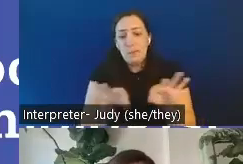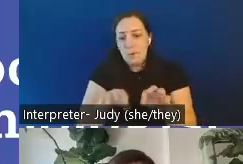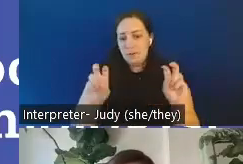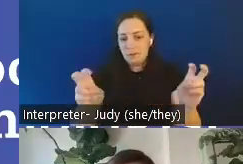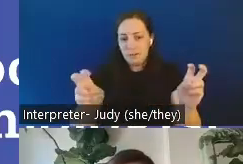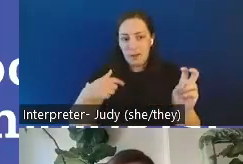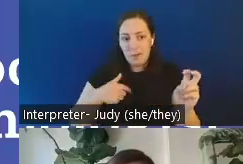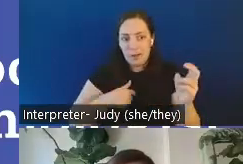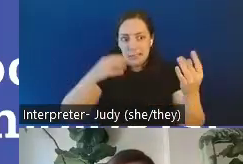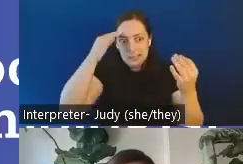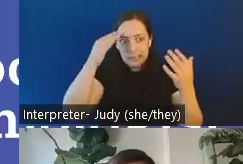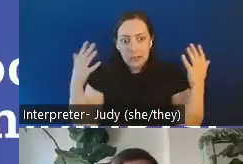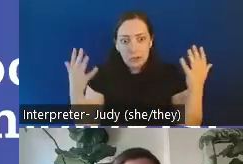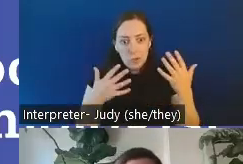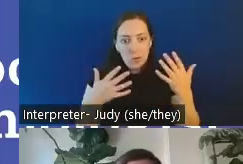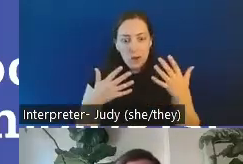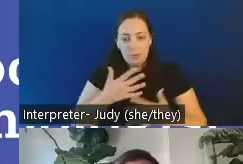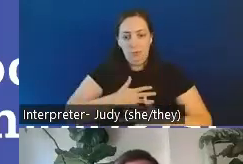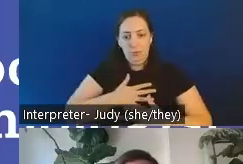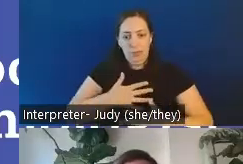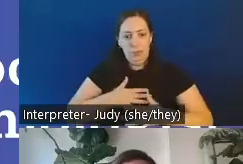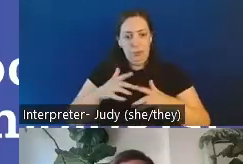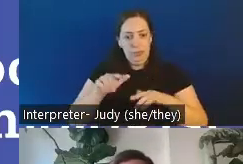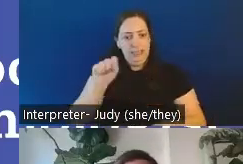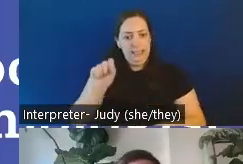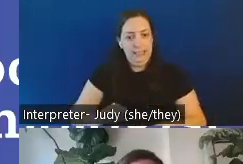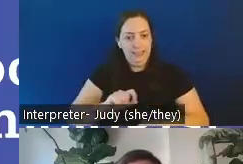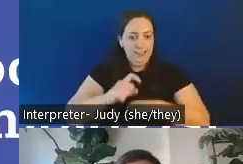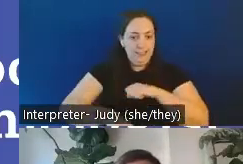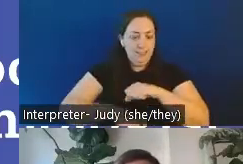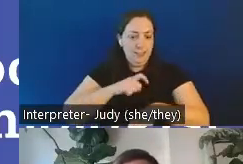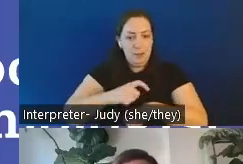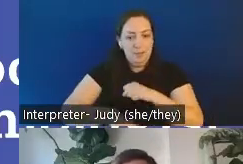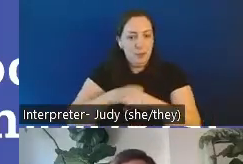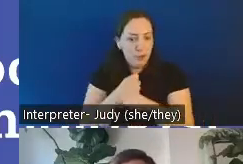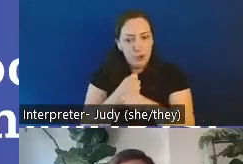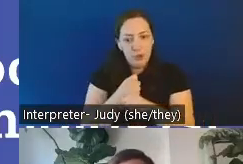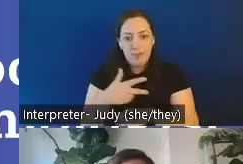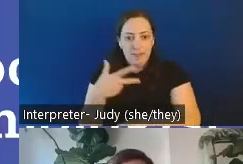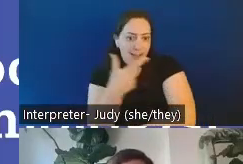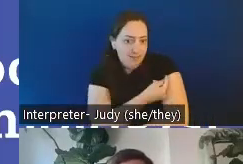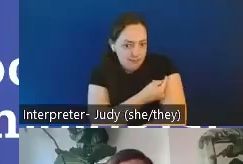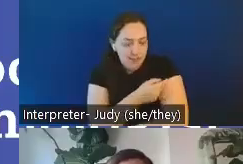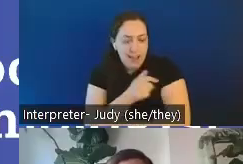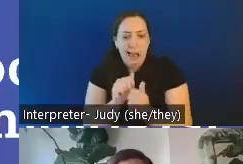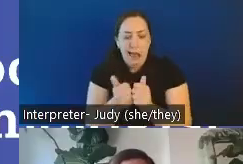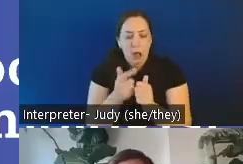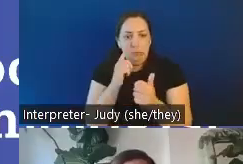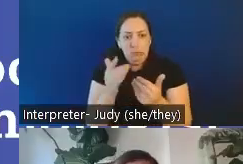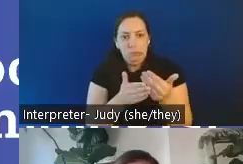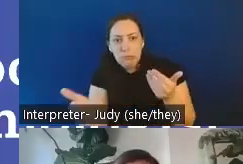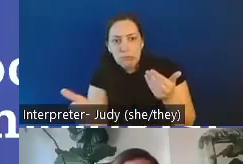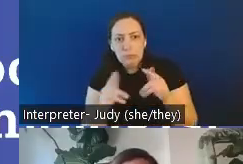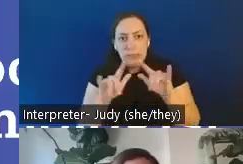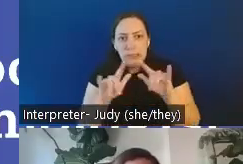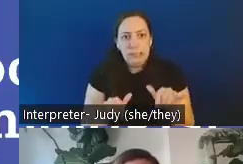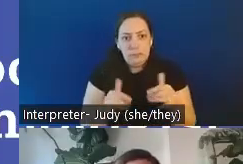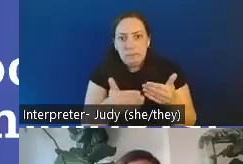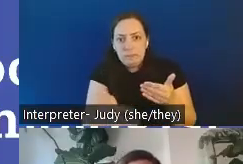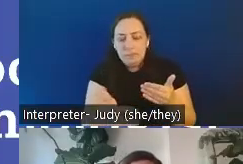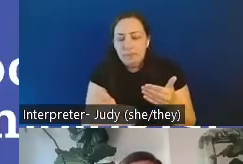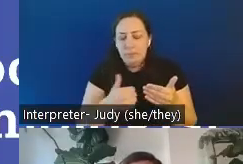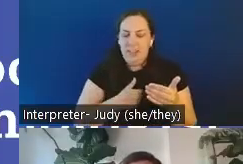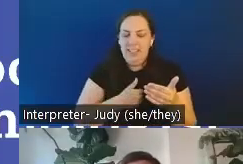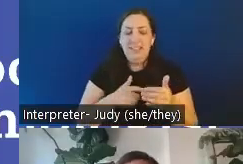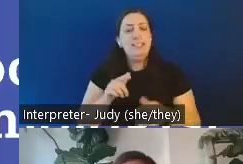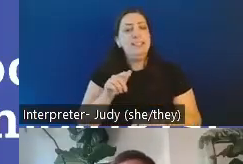That's respiratory season vaccines and how to navigate the system ahead, the season ahead, my